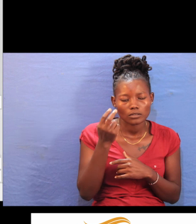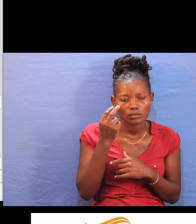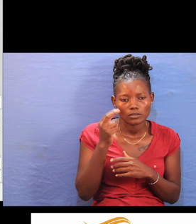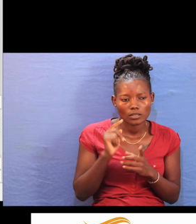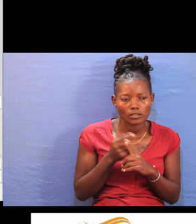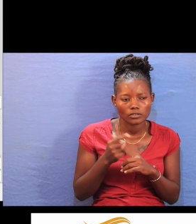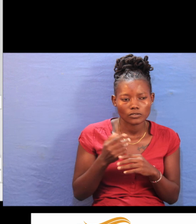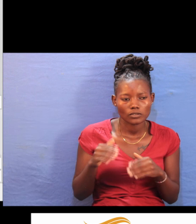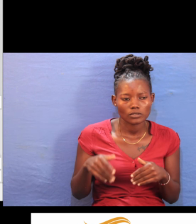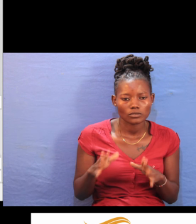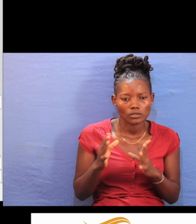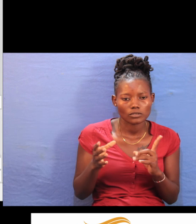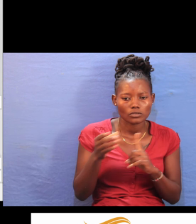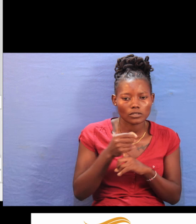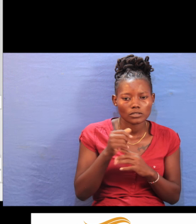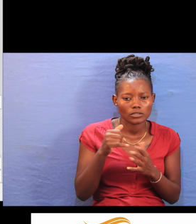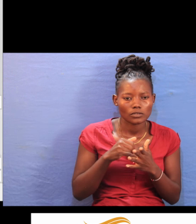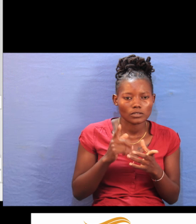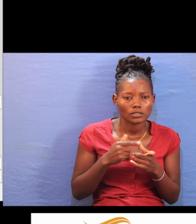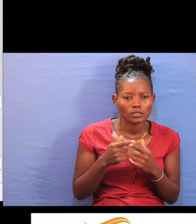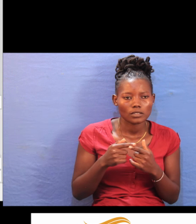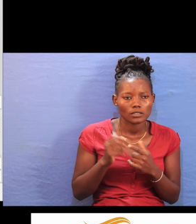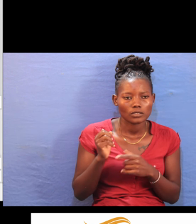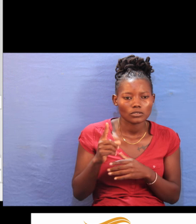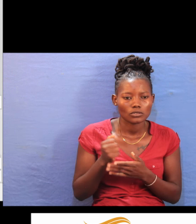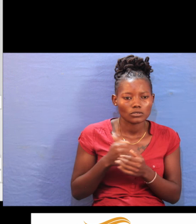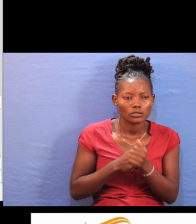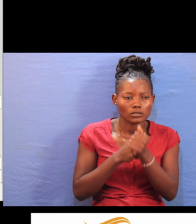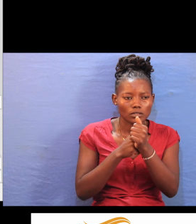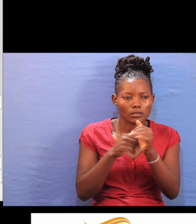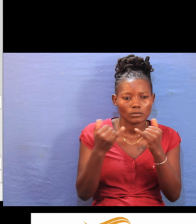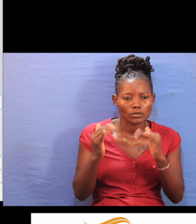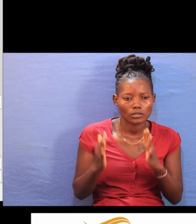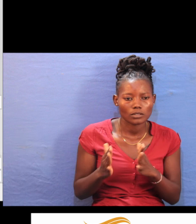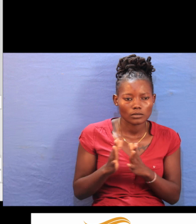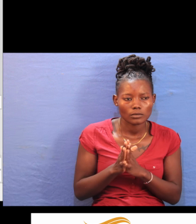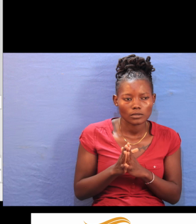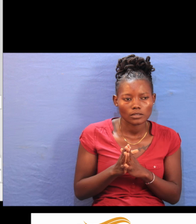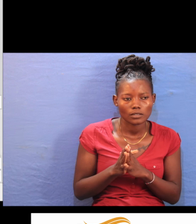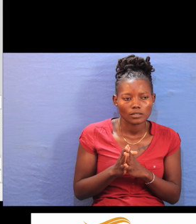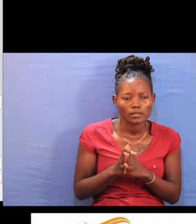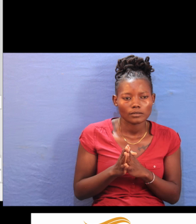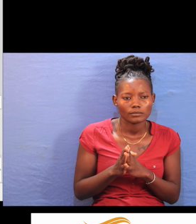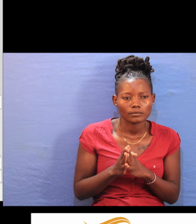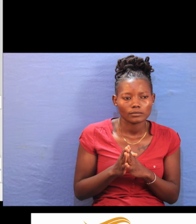Don't have too many goals. Start small with just, maybe one goal.